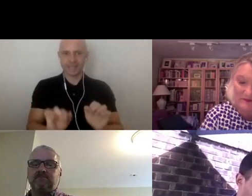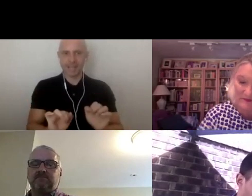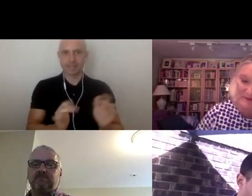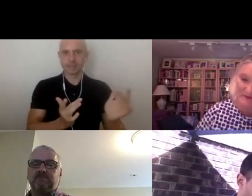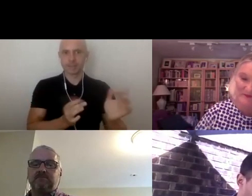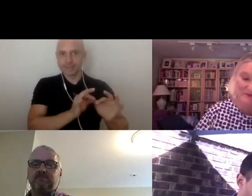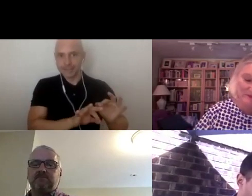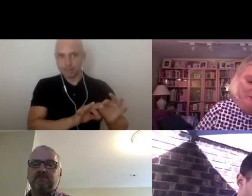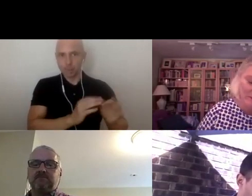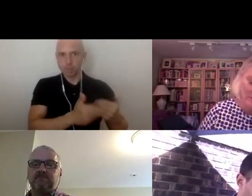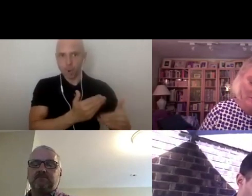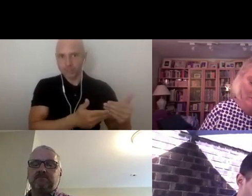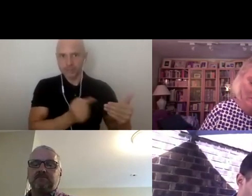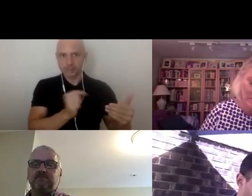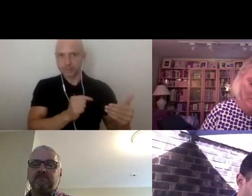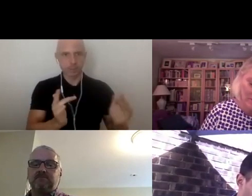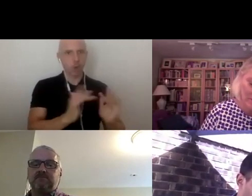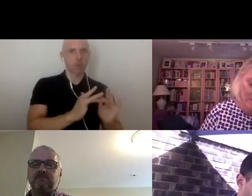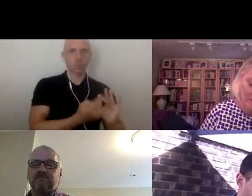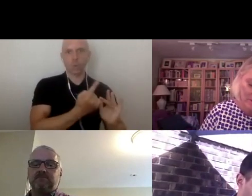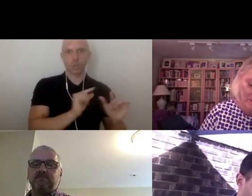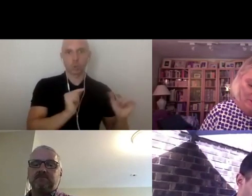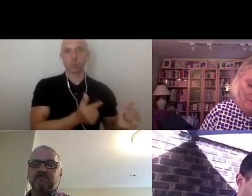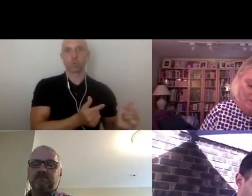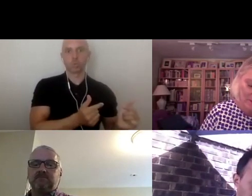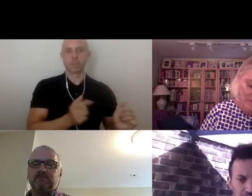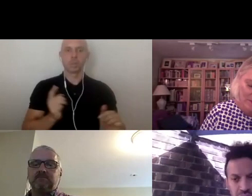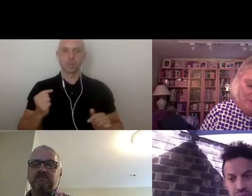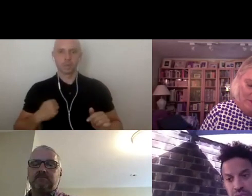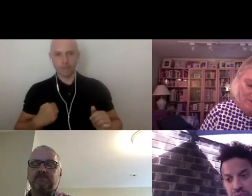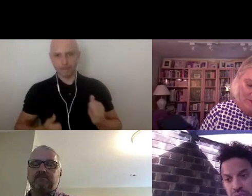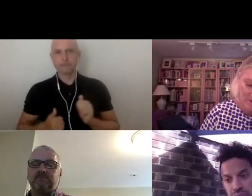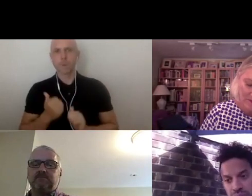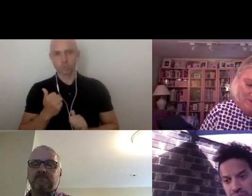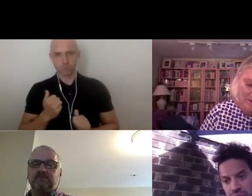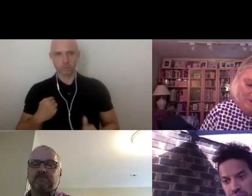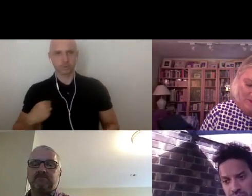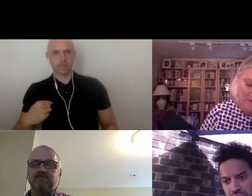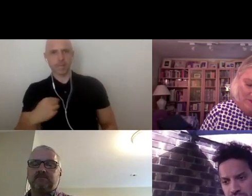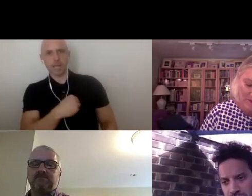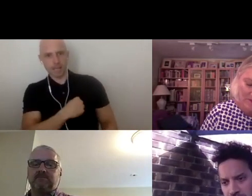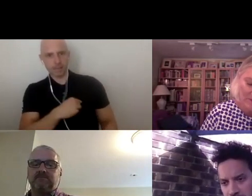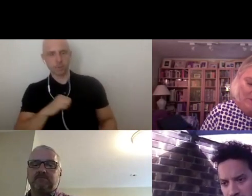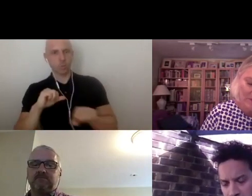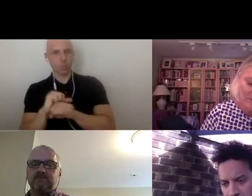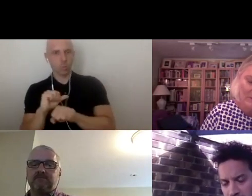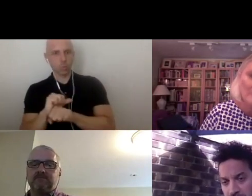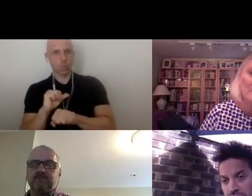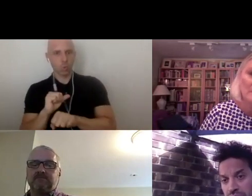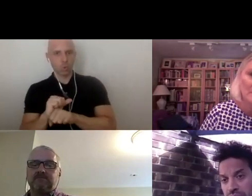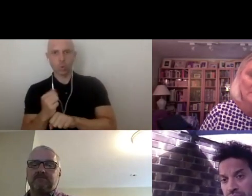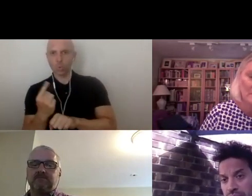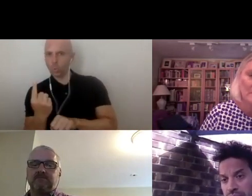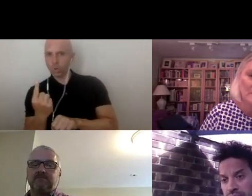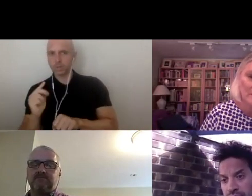it. The fact is that most of us work with a venue who controls most of the conditions when we do produce. I